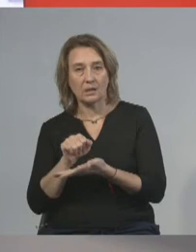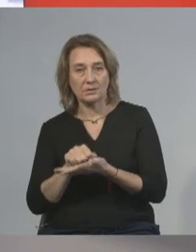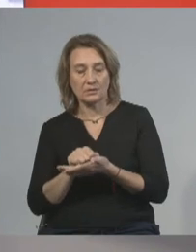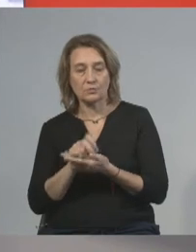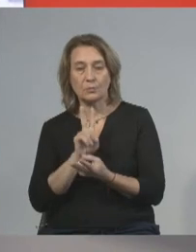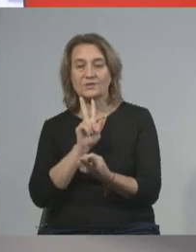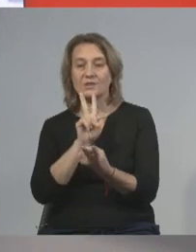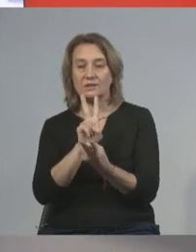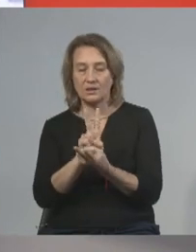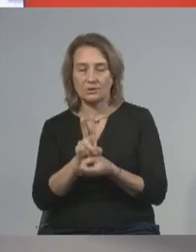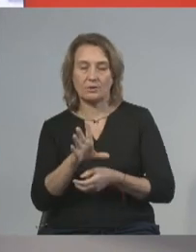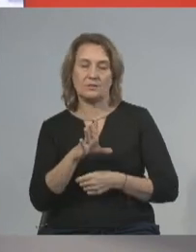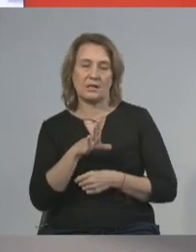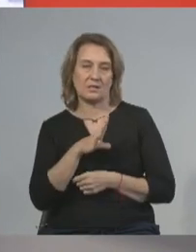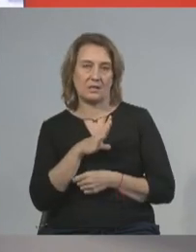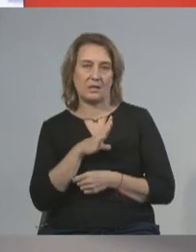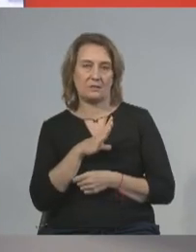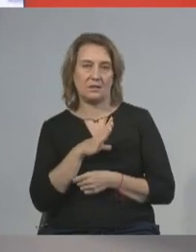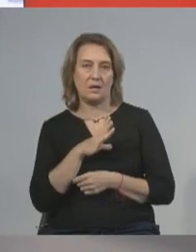editorial office